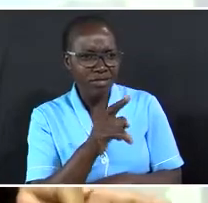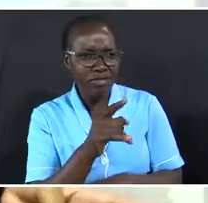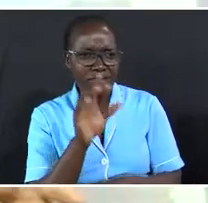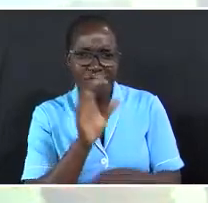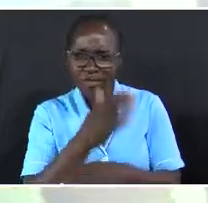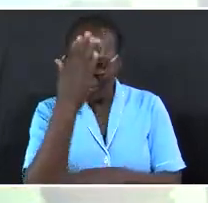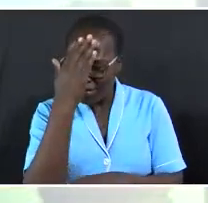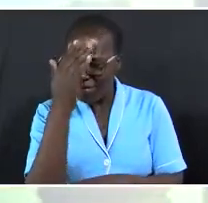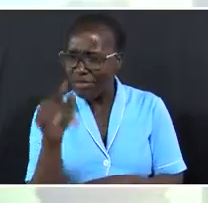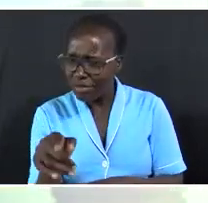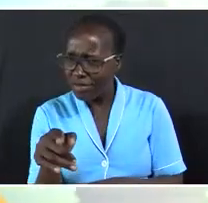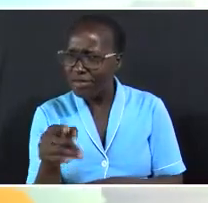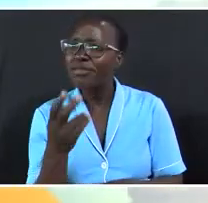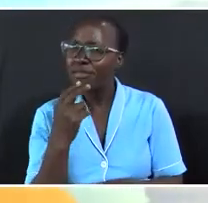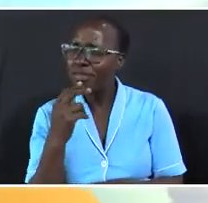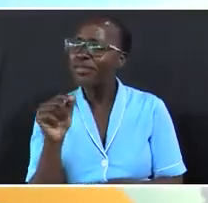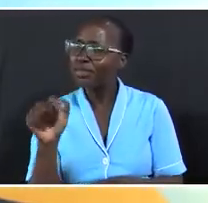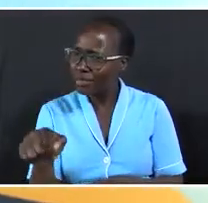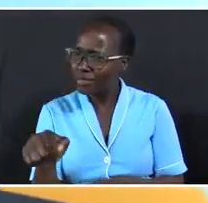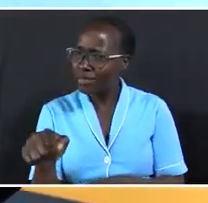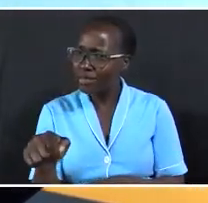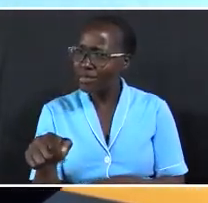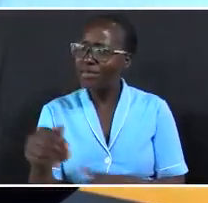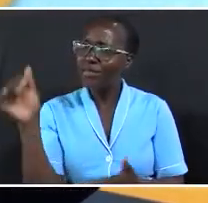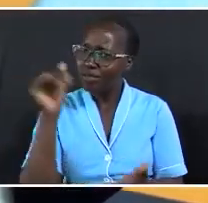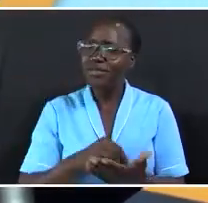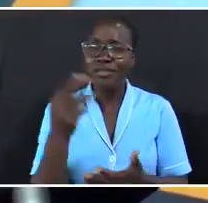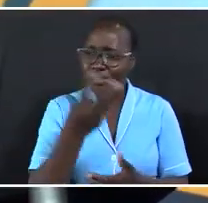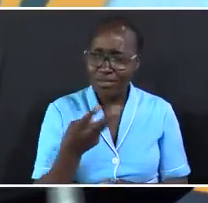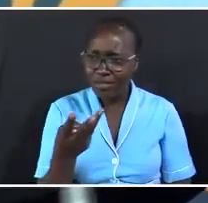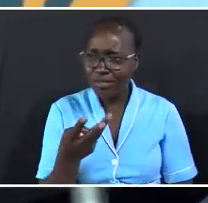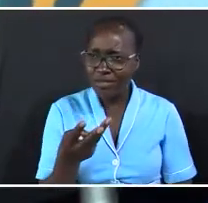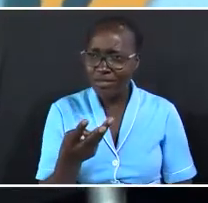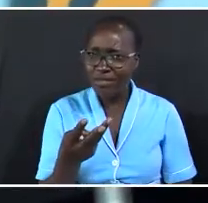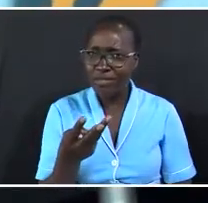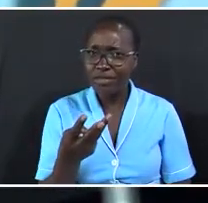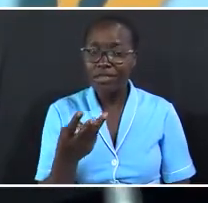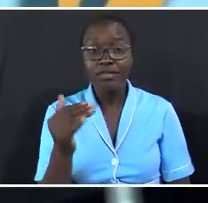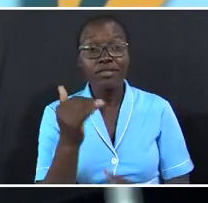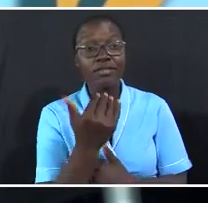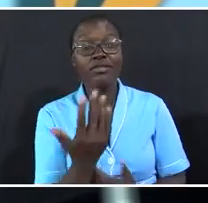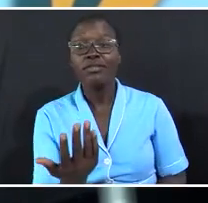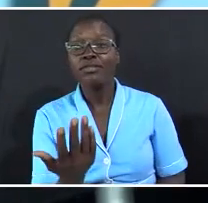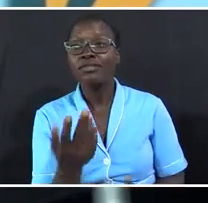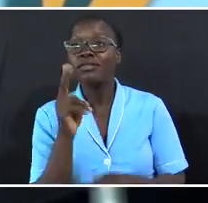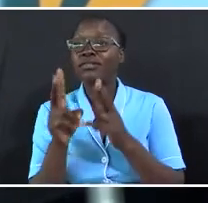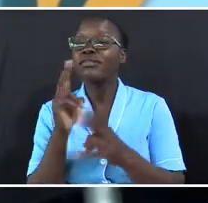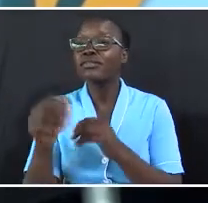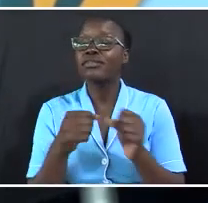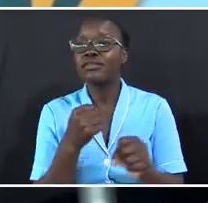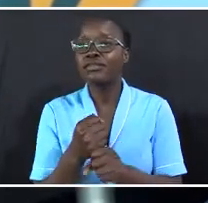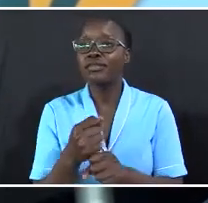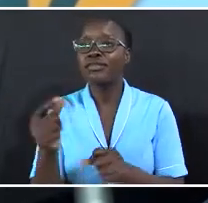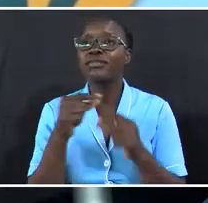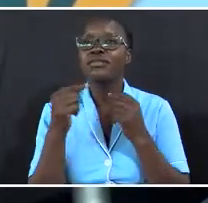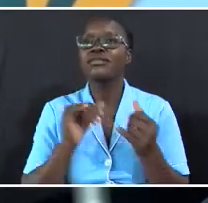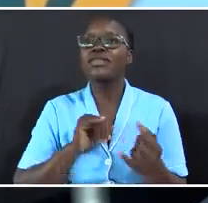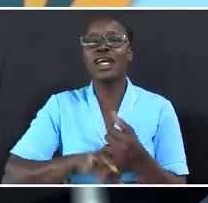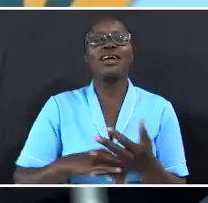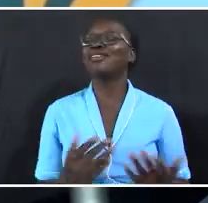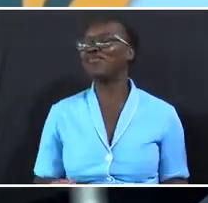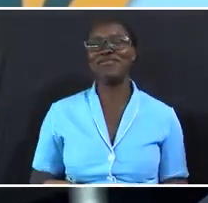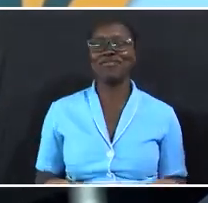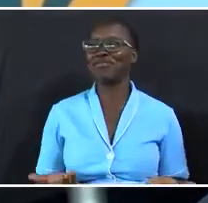Monday, you are in church on Tuesday, you are again in church on Wednesday. And he asked me, and I was only 22 years old, are you the pastor's wife?